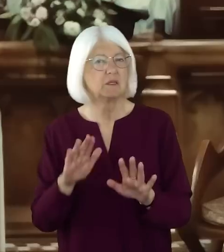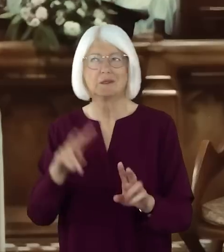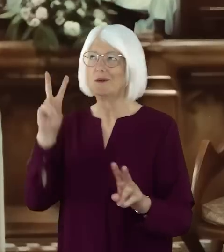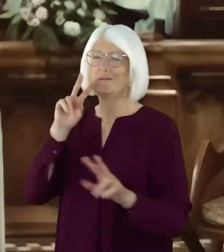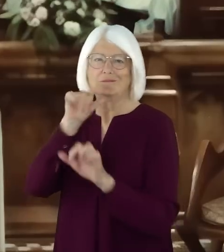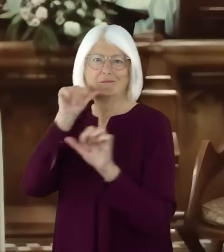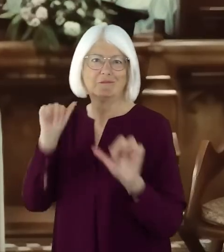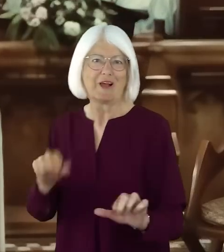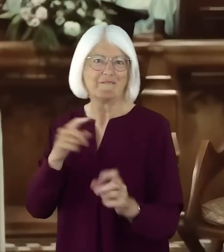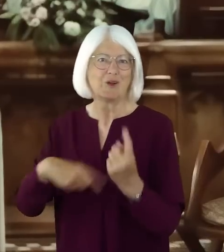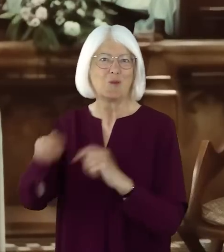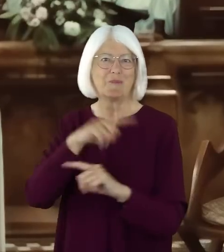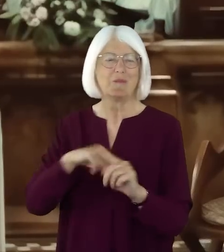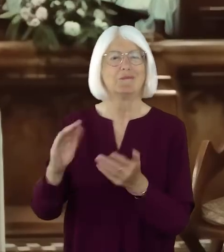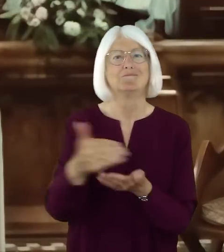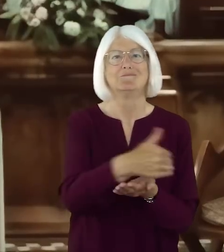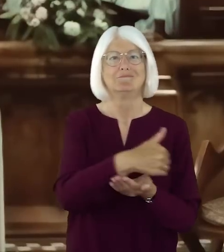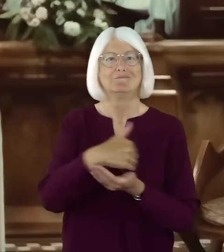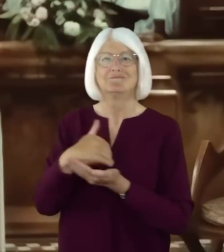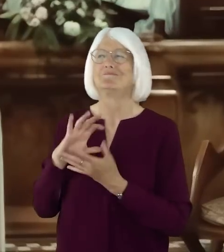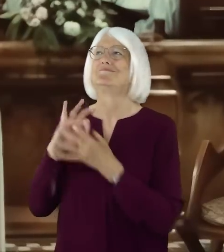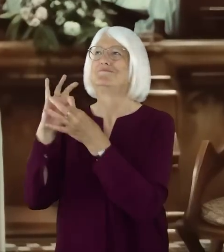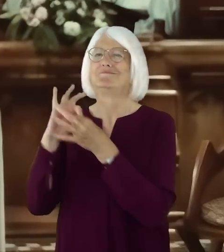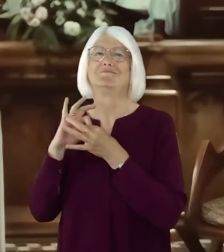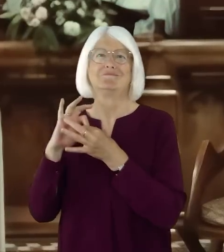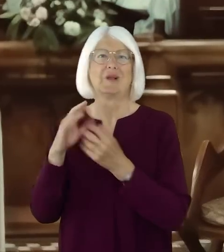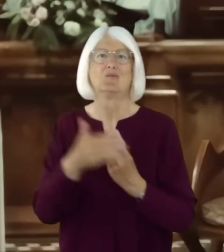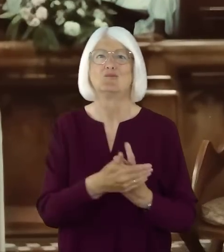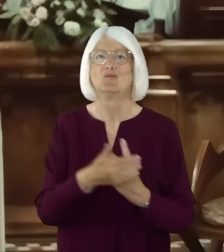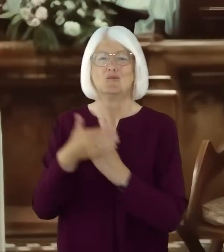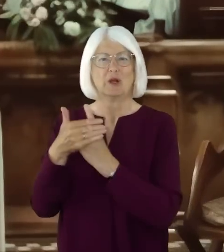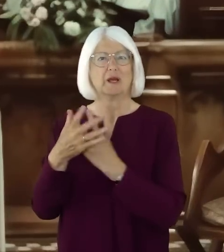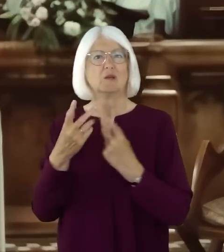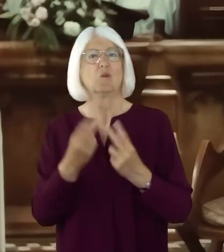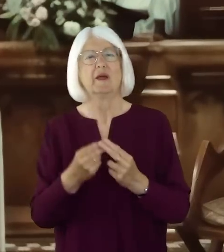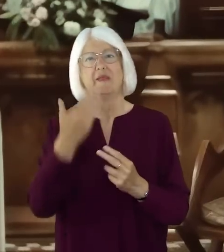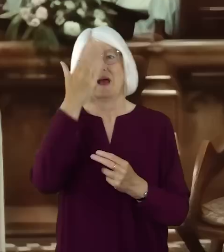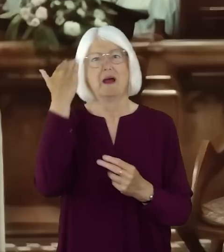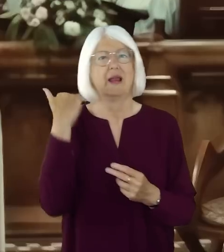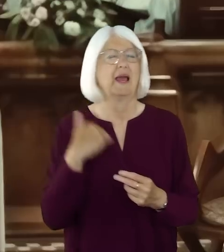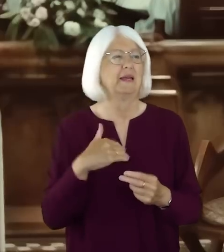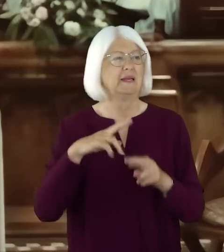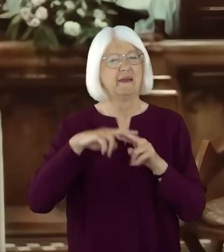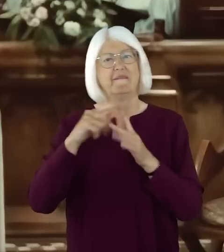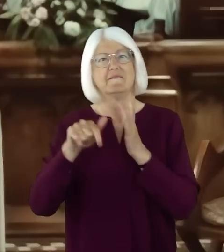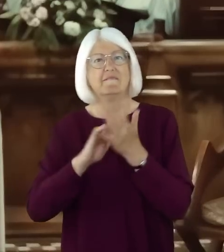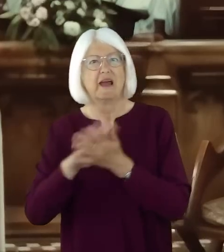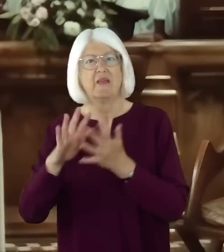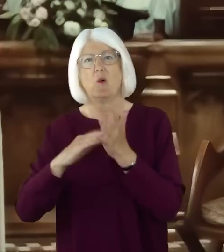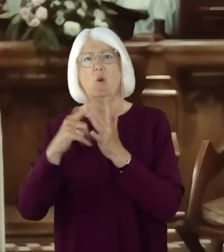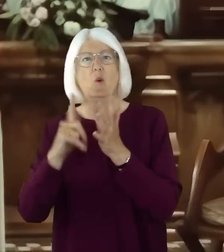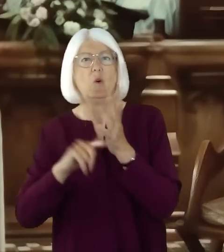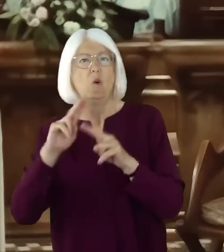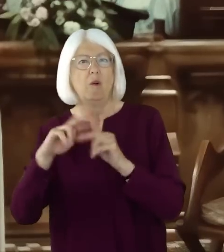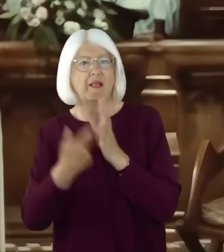with favour on your people. Gather us in your loving arms and bring us with Our Lady, Faith, Wilfrid and